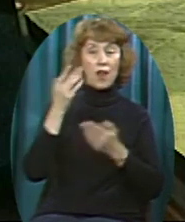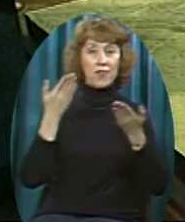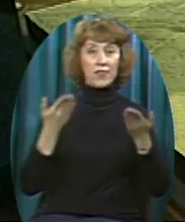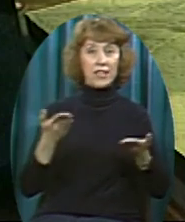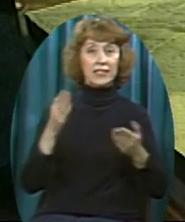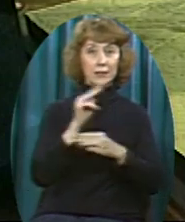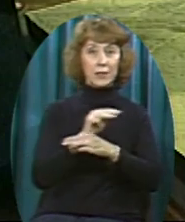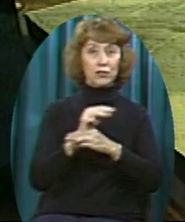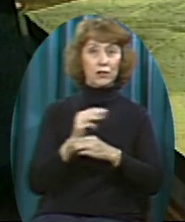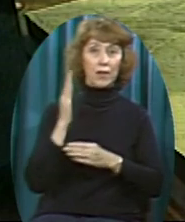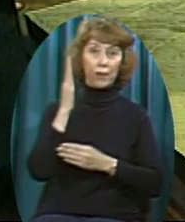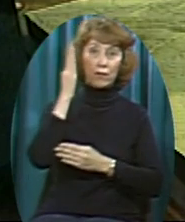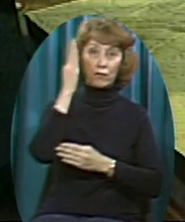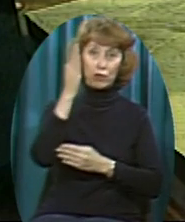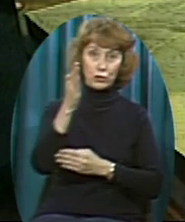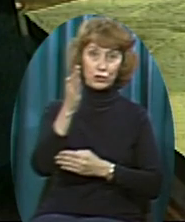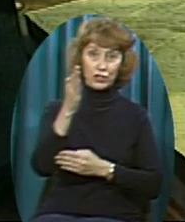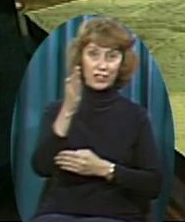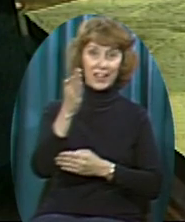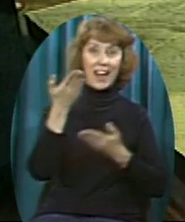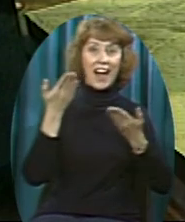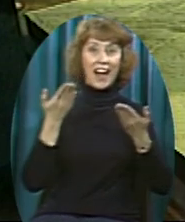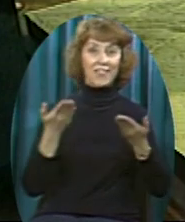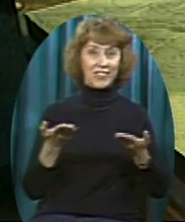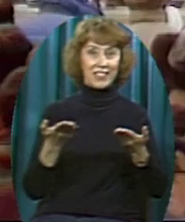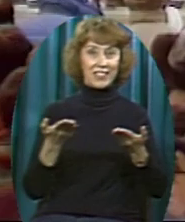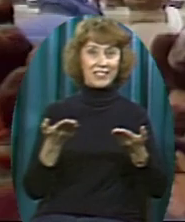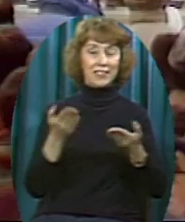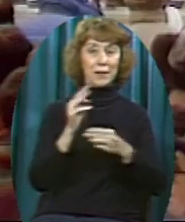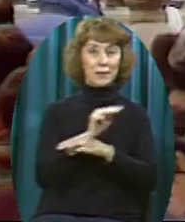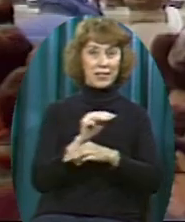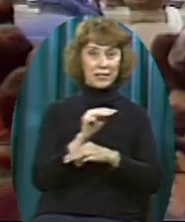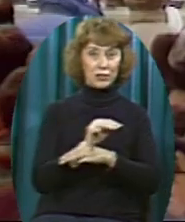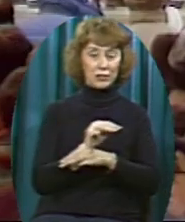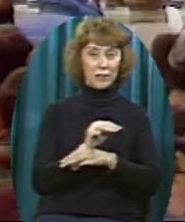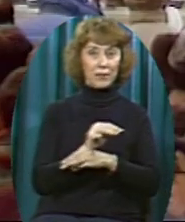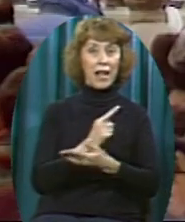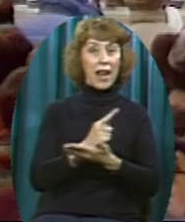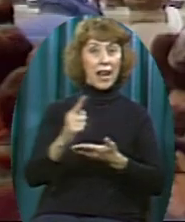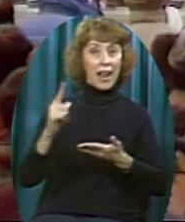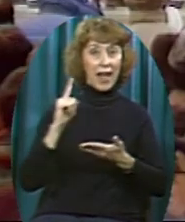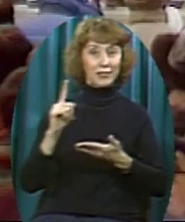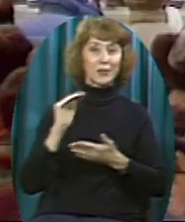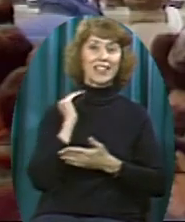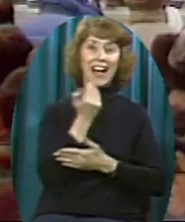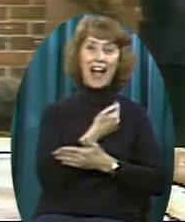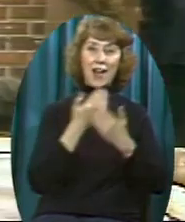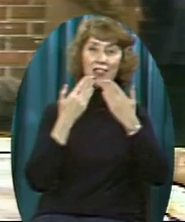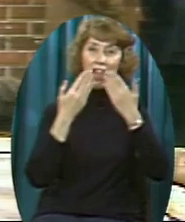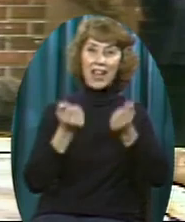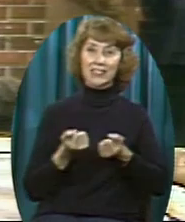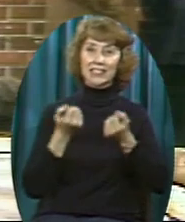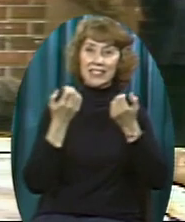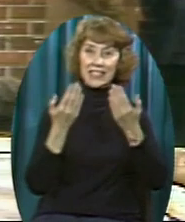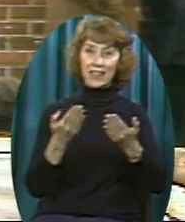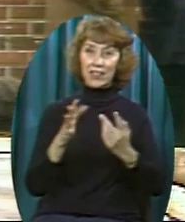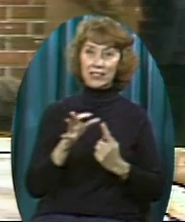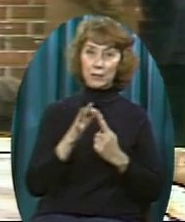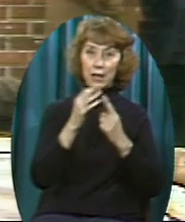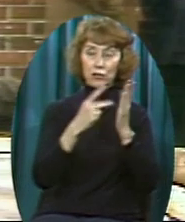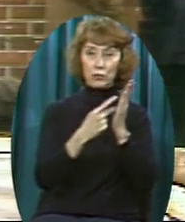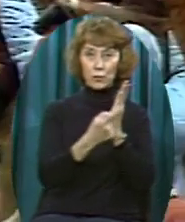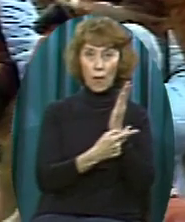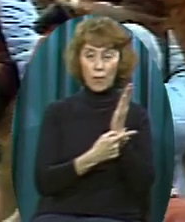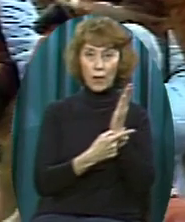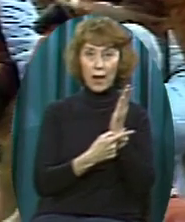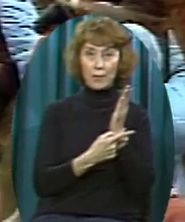our vision for the future of this outreach. Last week, as our Thanksgiving special, with Religious Liberty the theme,